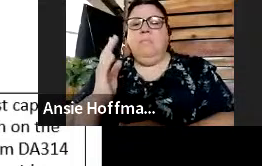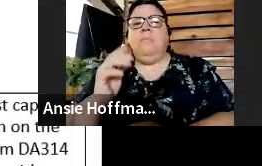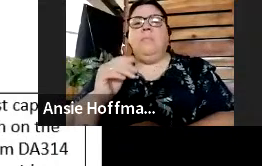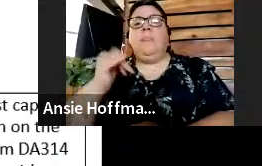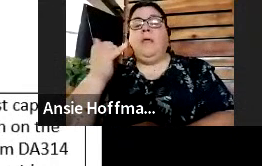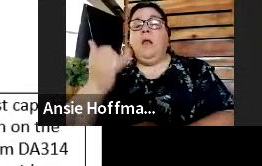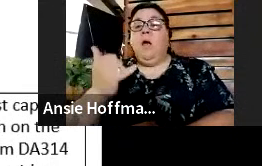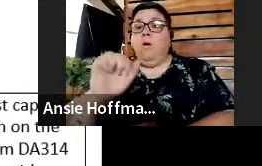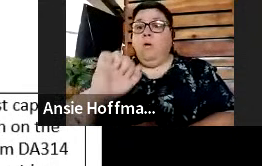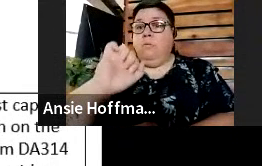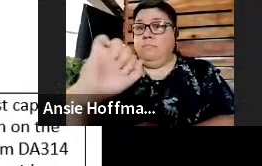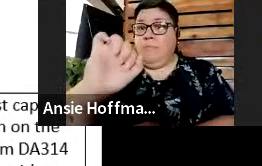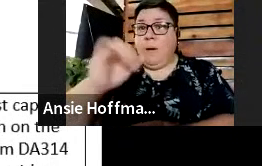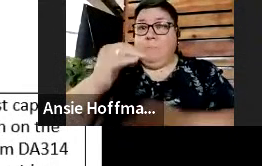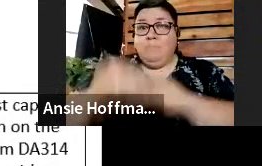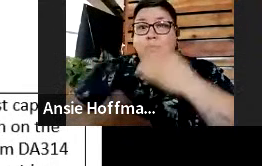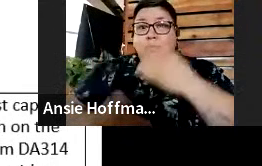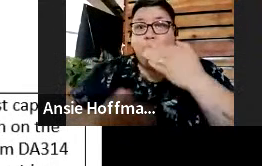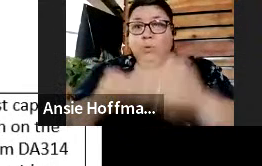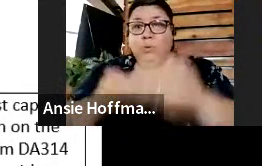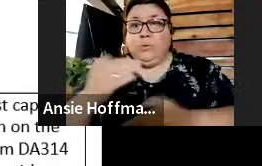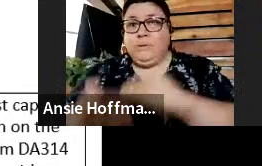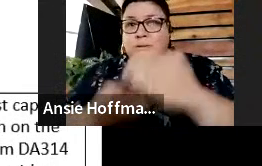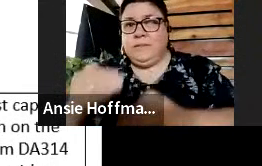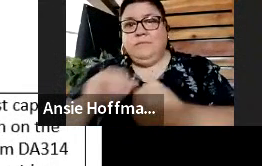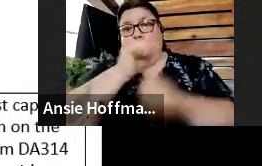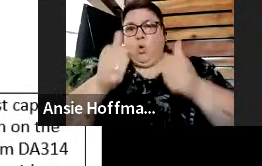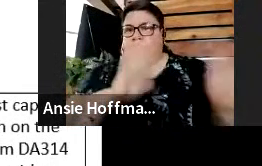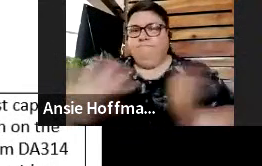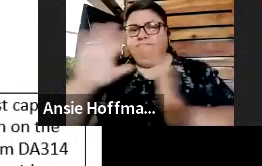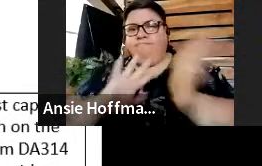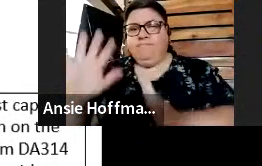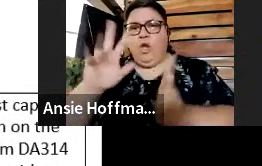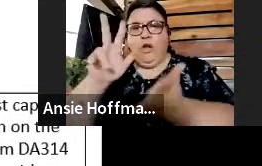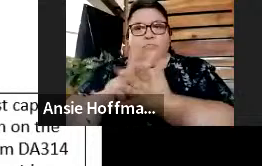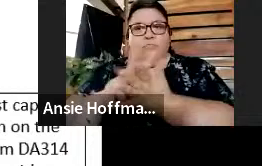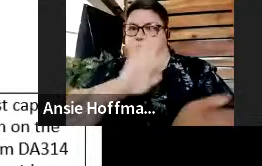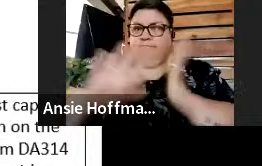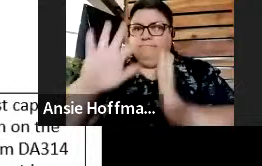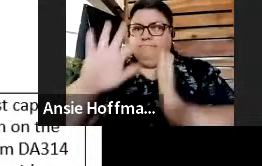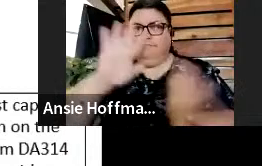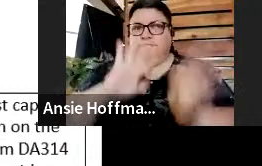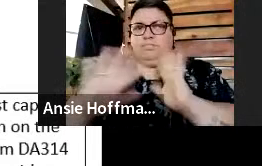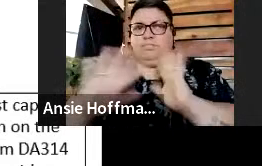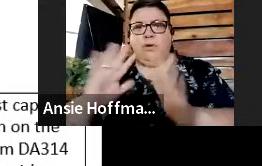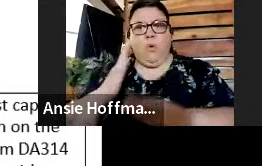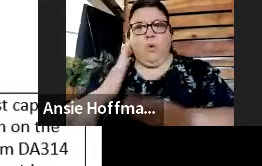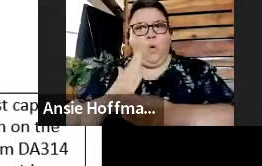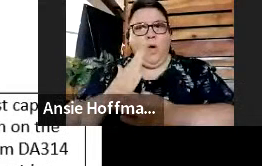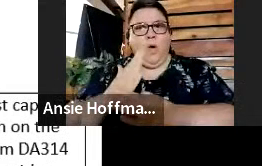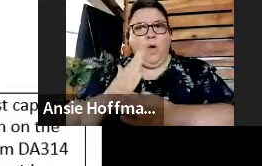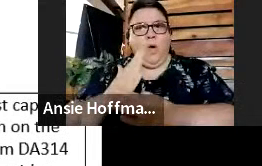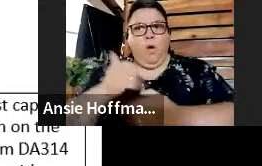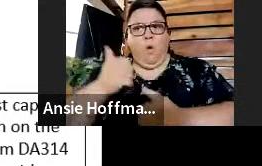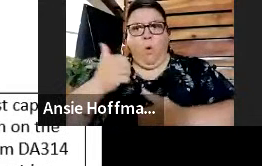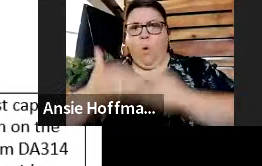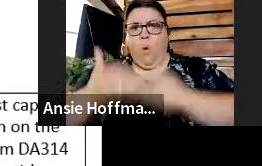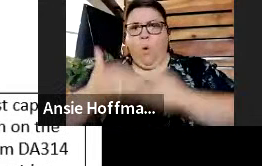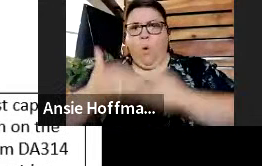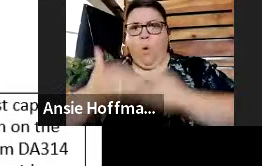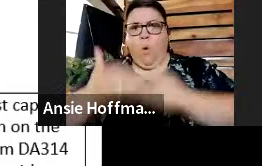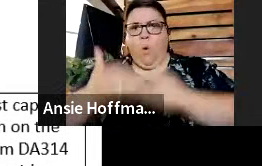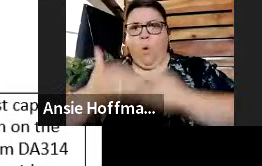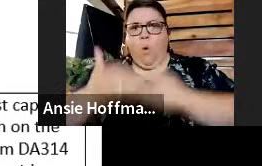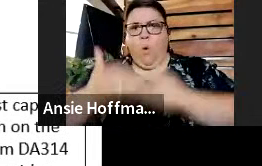for importing their goods. During any of the processes that I have just explained above, the procedures to